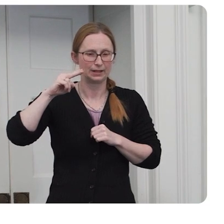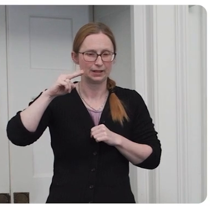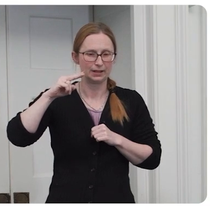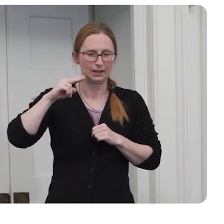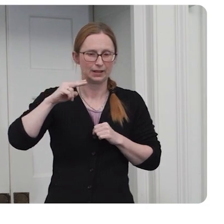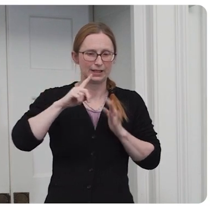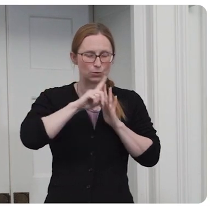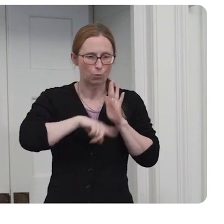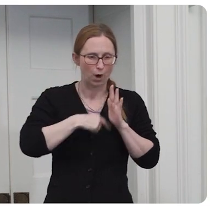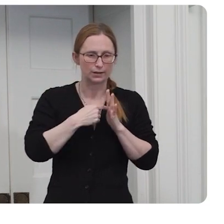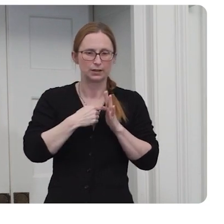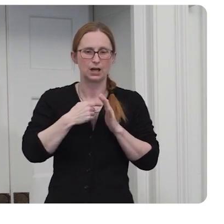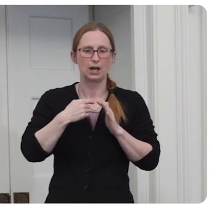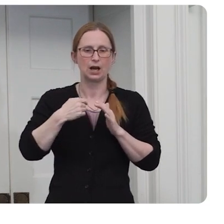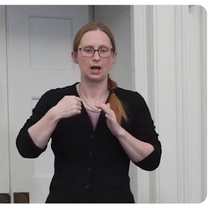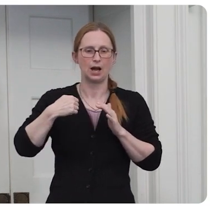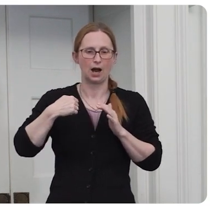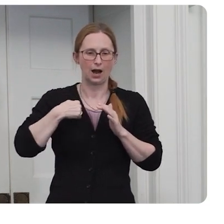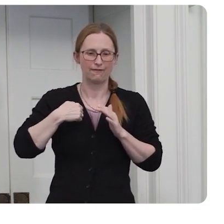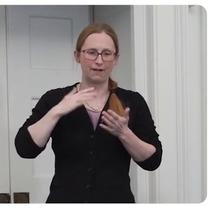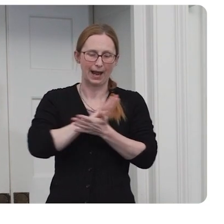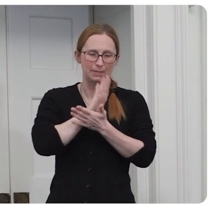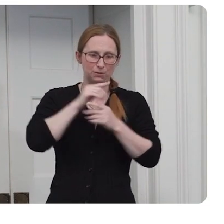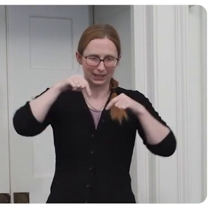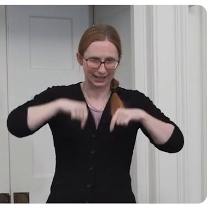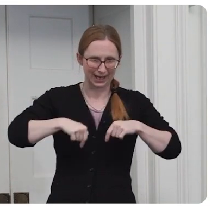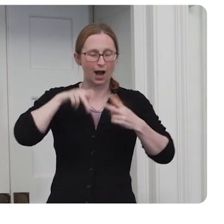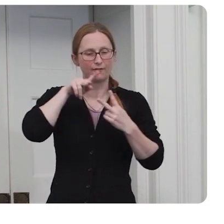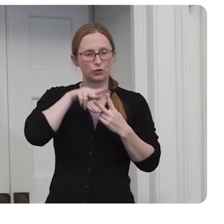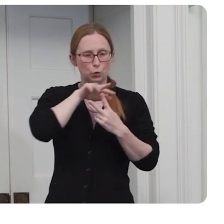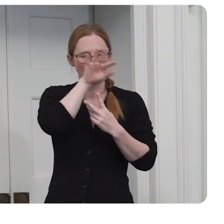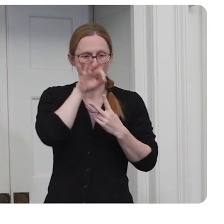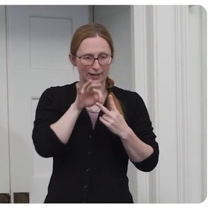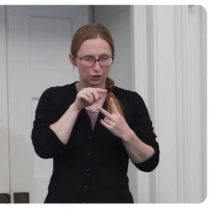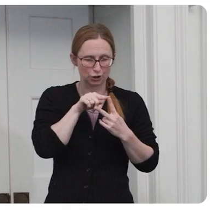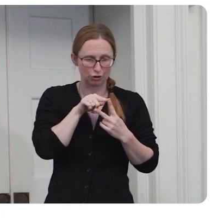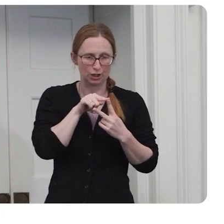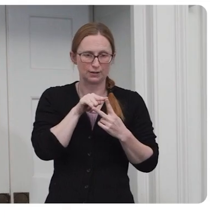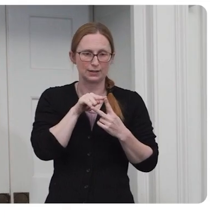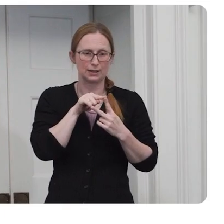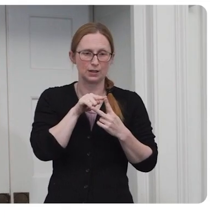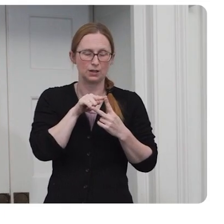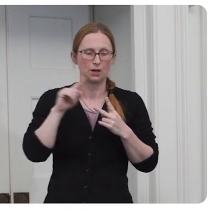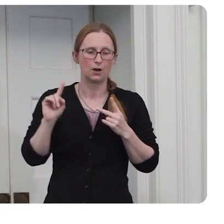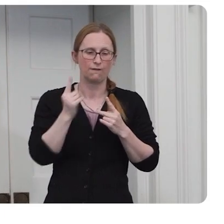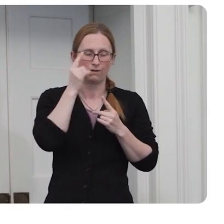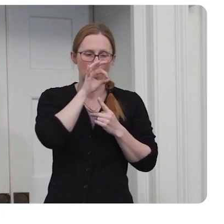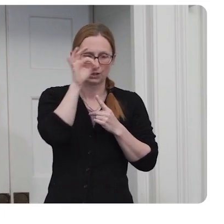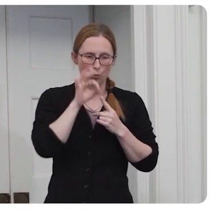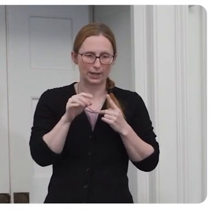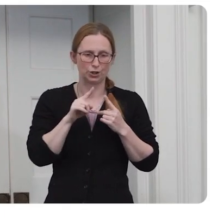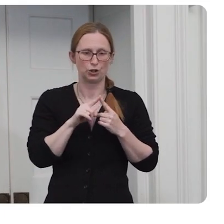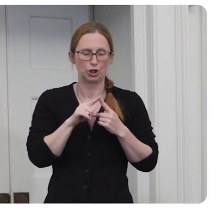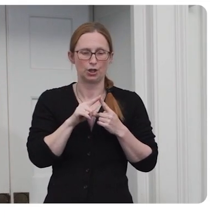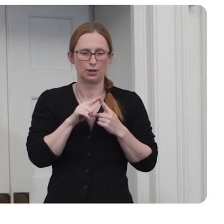very pleased to be here and to know your work. I have two questions for you. The